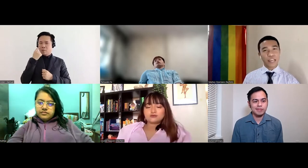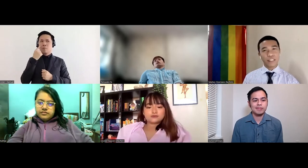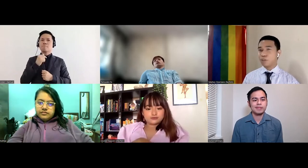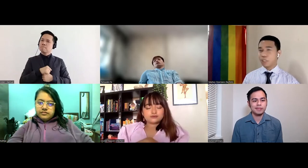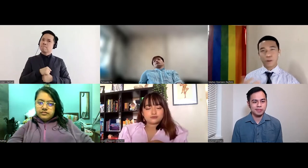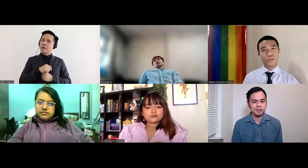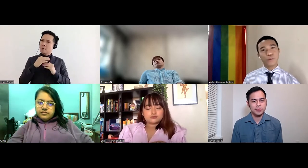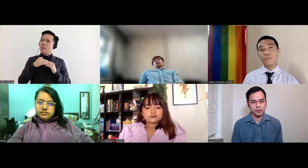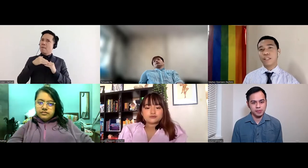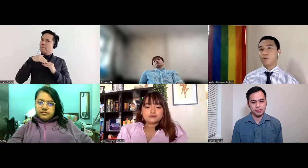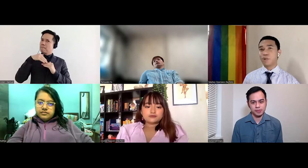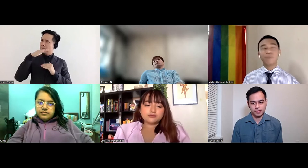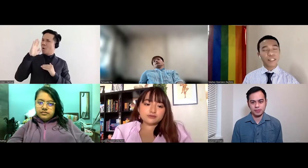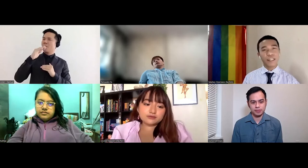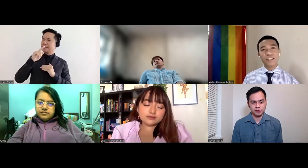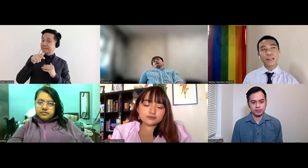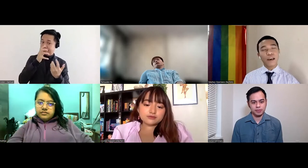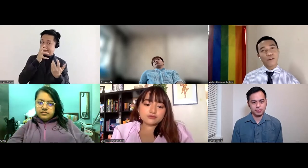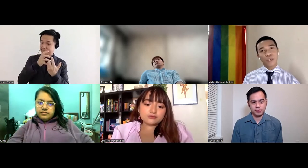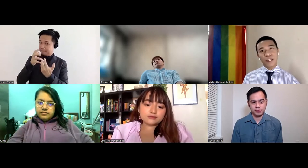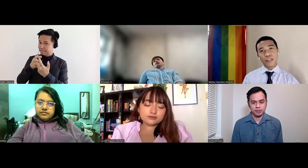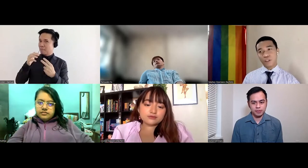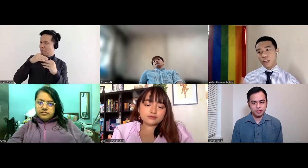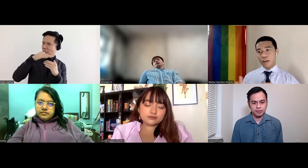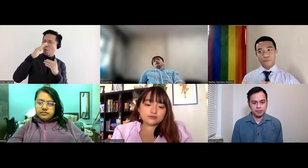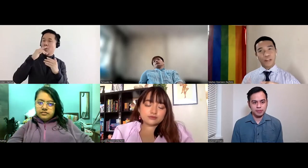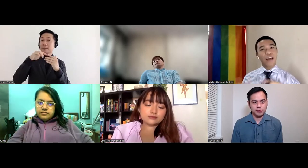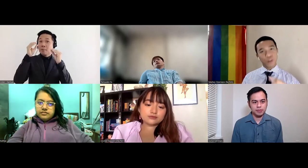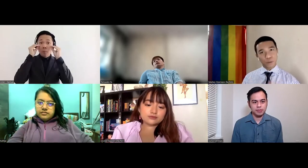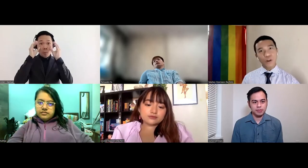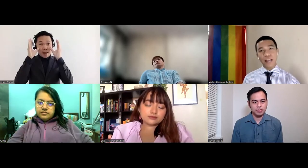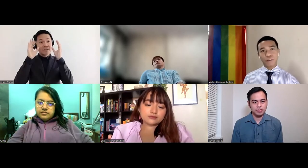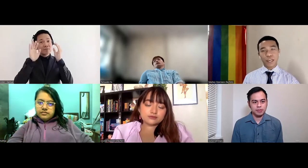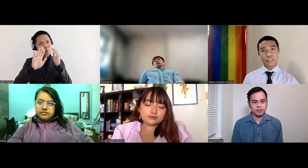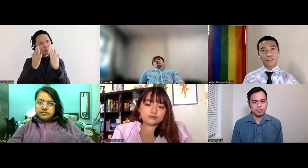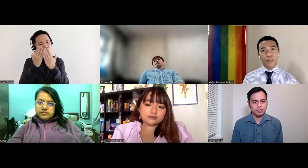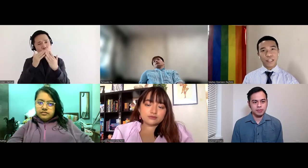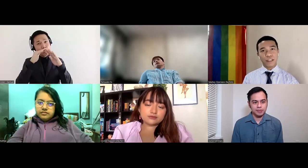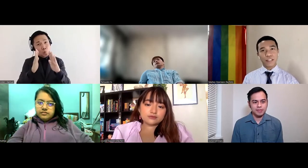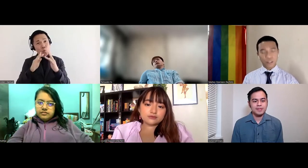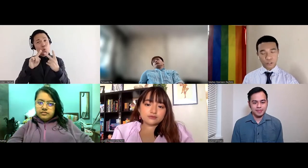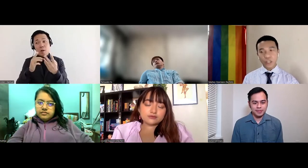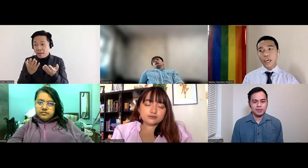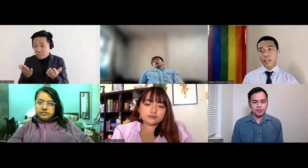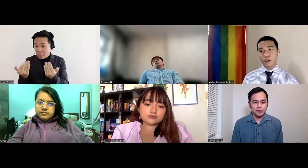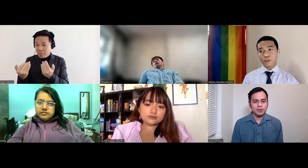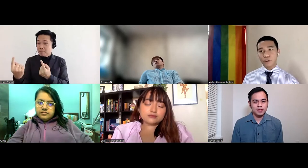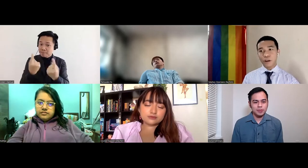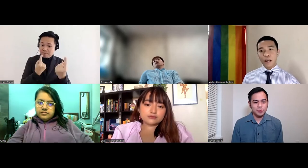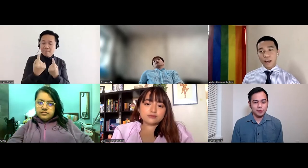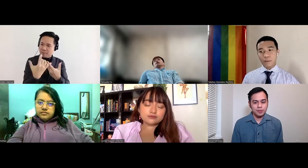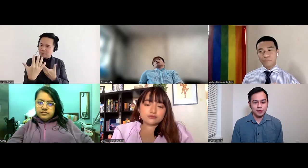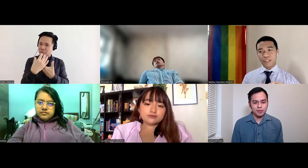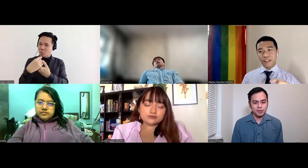our society, in our schools, in our workplaces, we could gather more advocates in the sector and also